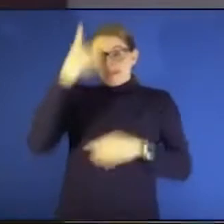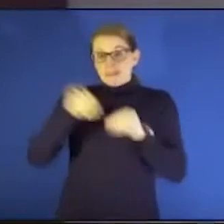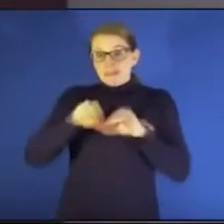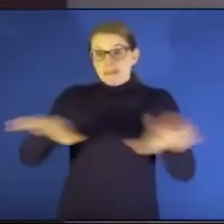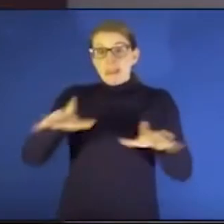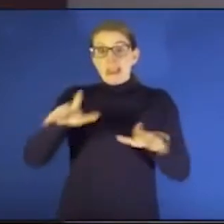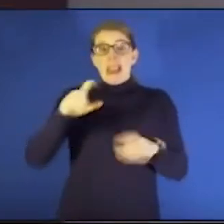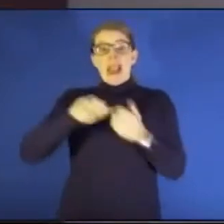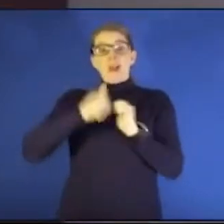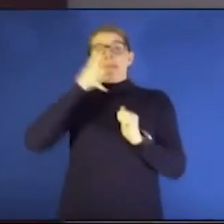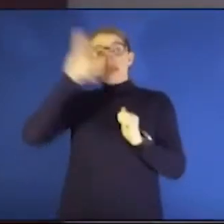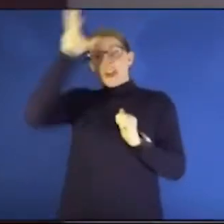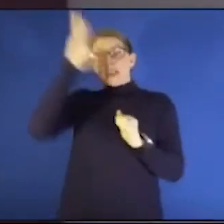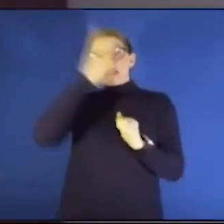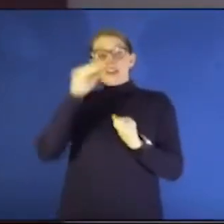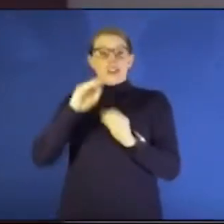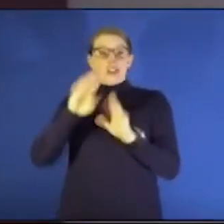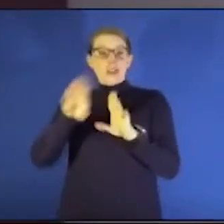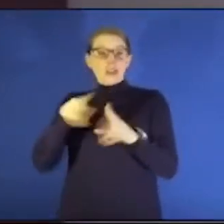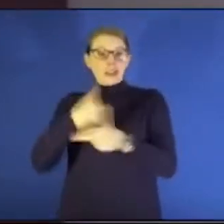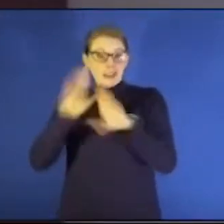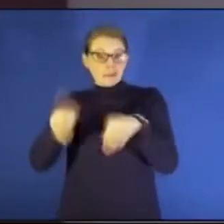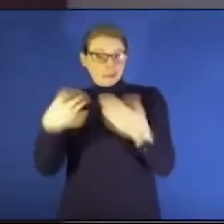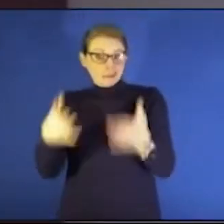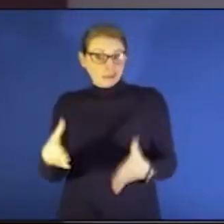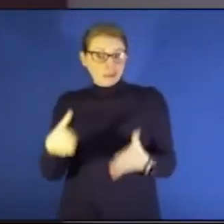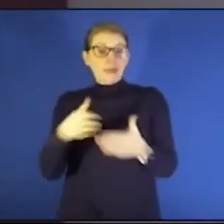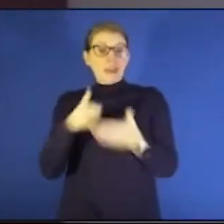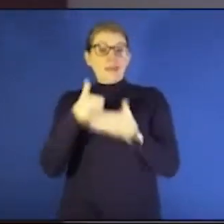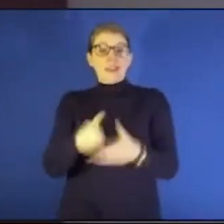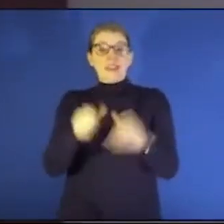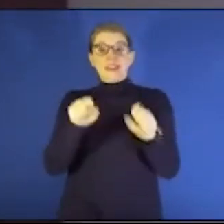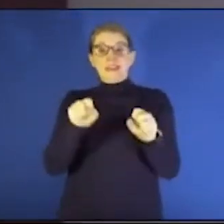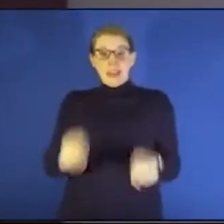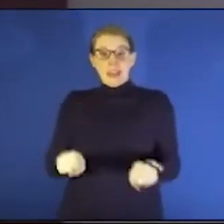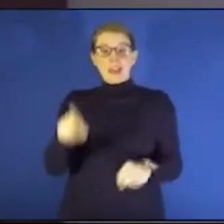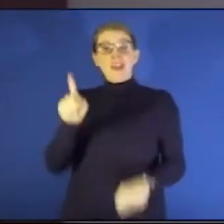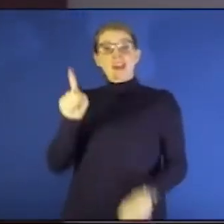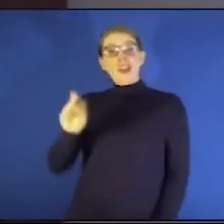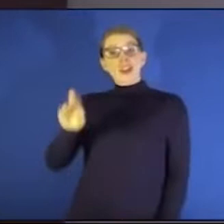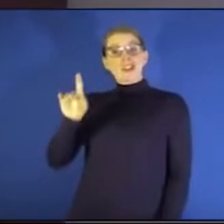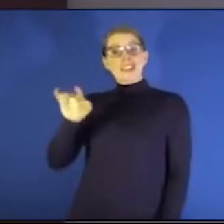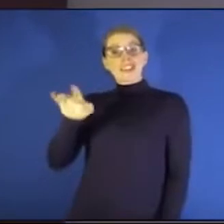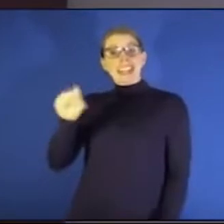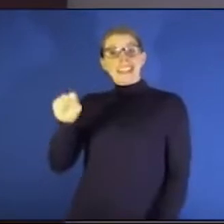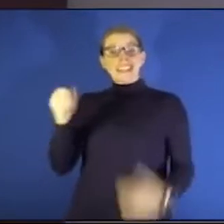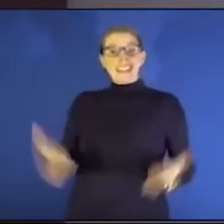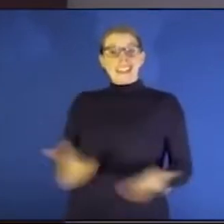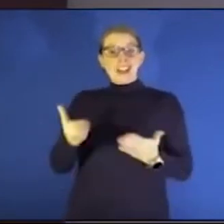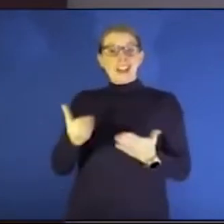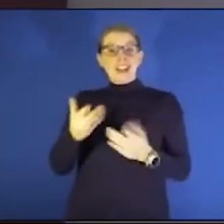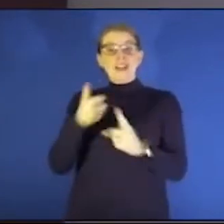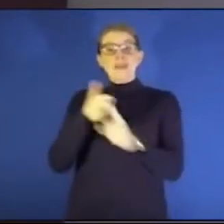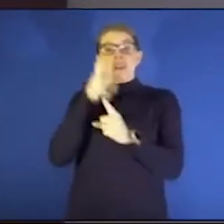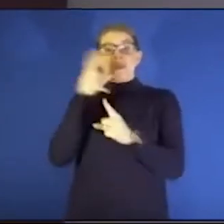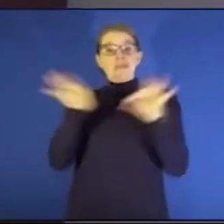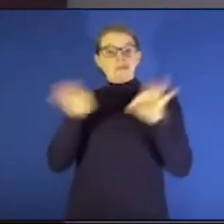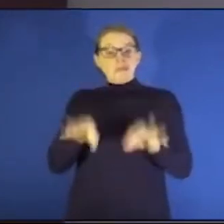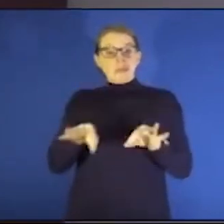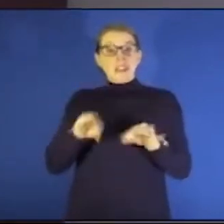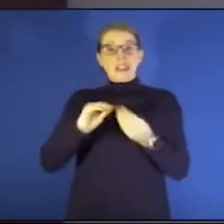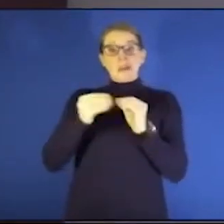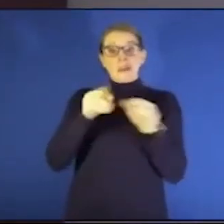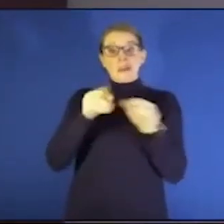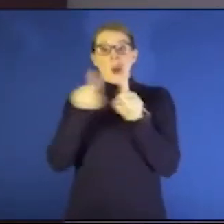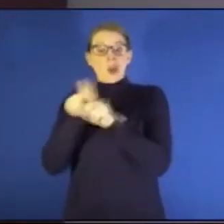Also, Dr. Stites is back. He's here. We're going to talk hospital updates and how to celebrate the Chiefs safely this weekend. And an update in some news that we brought